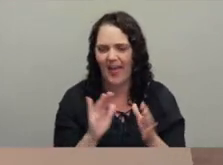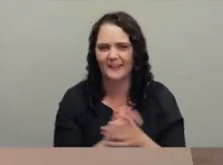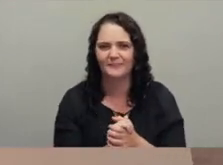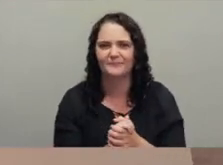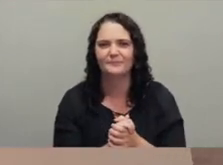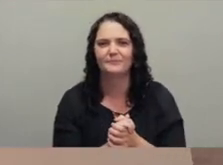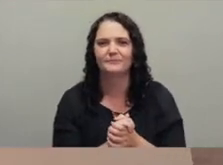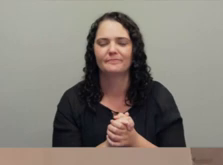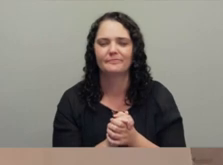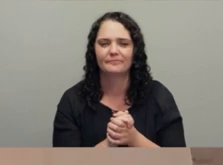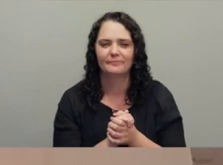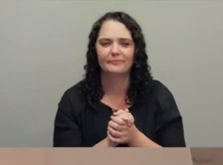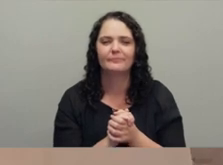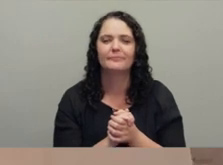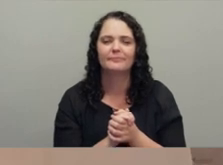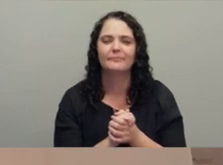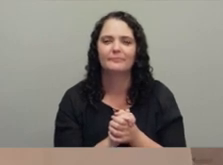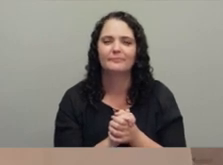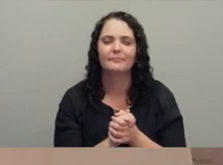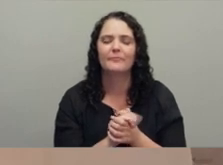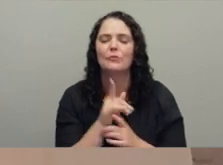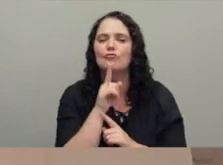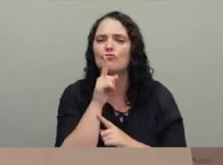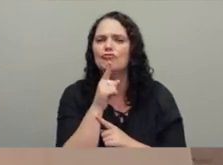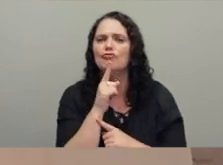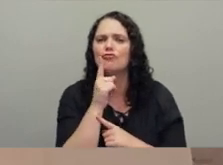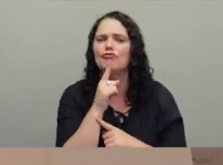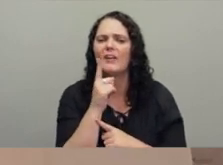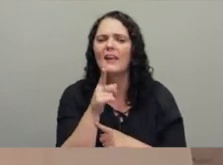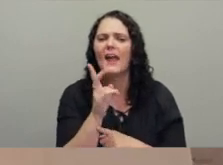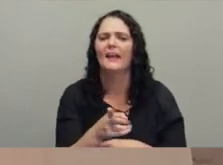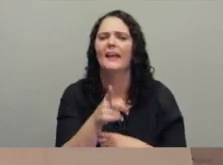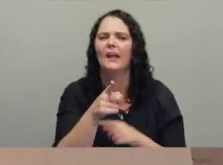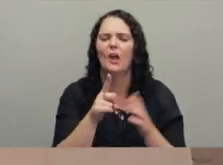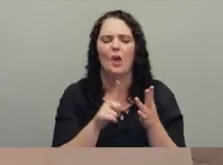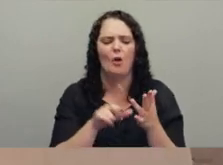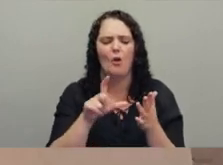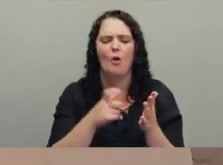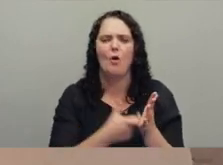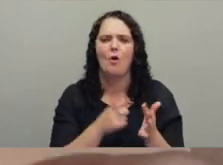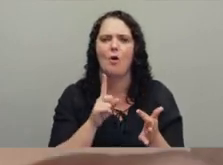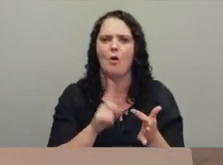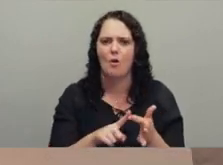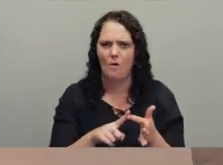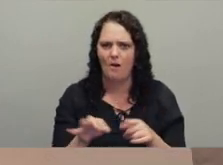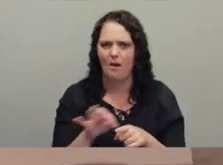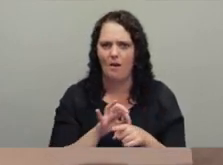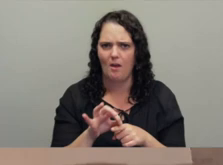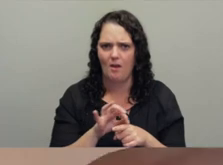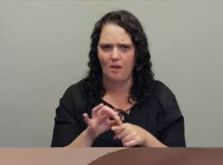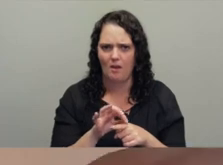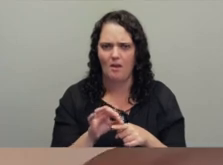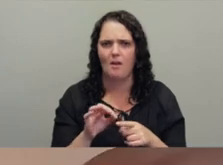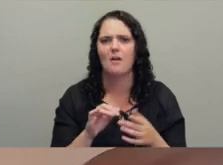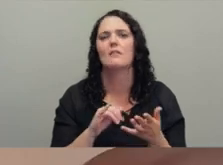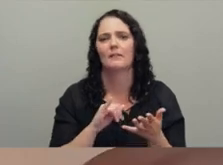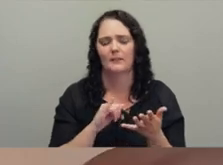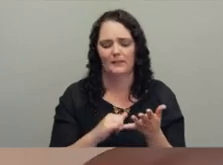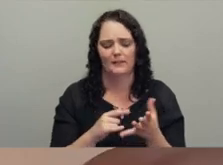All right, I'm gonna start with this sort of red ochre color again, known as sanguine. That's